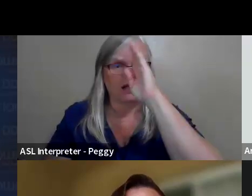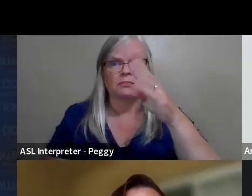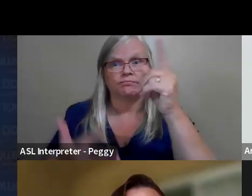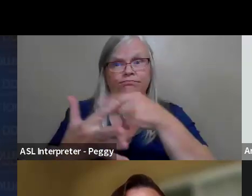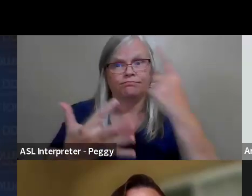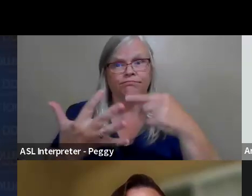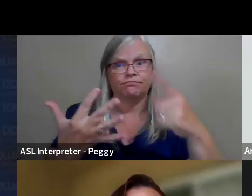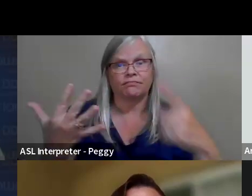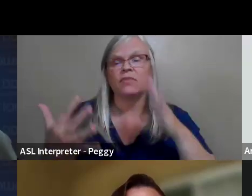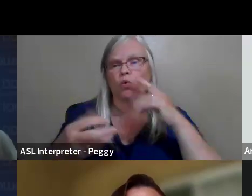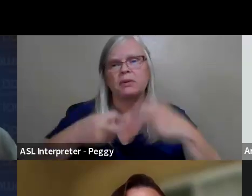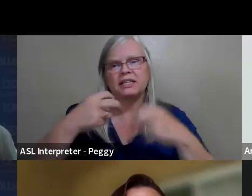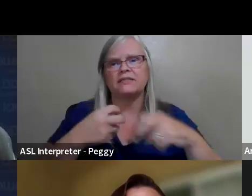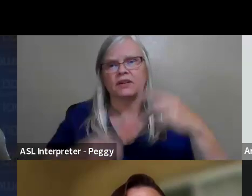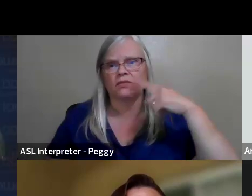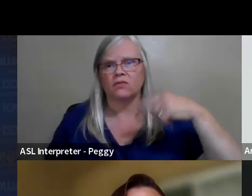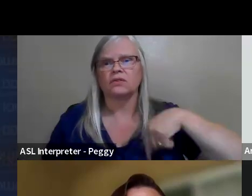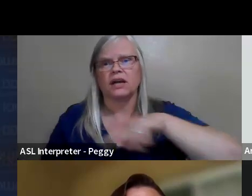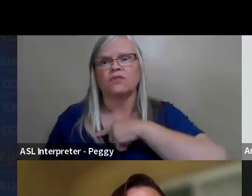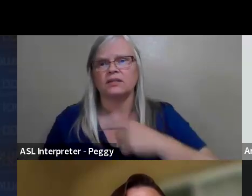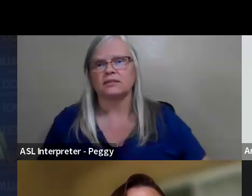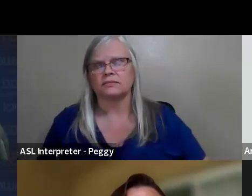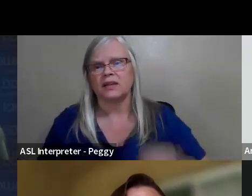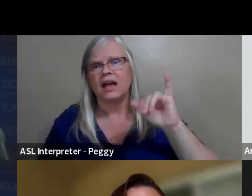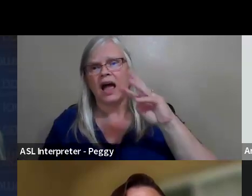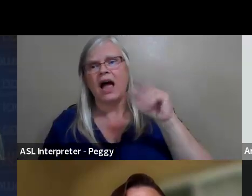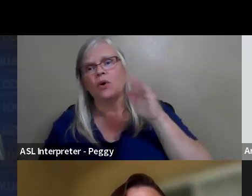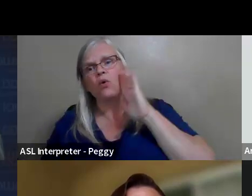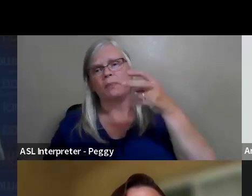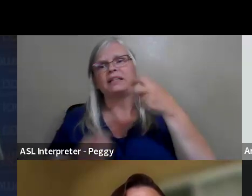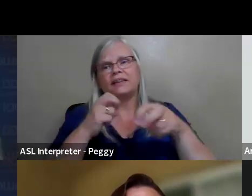It's going to be a difficult Very time. helpful. It's going to be a difficult time for Iowa, guys.